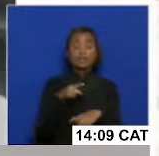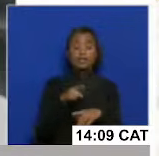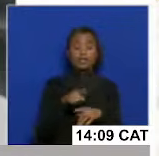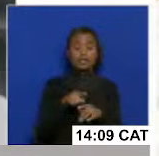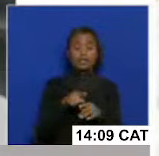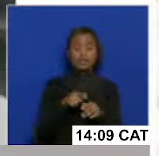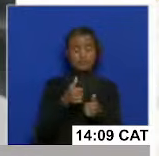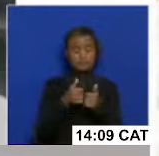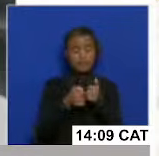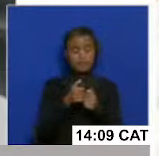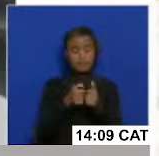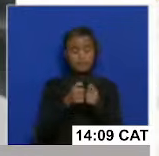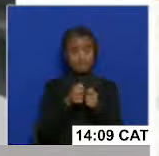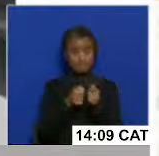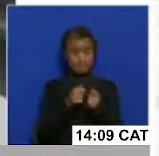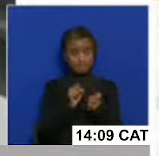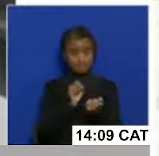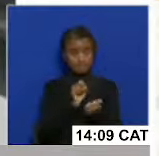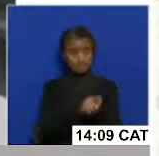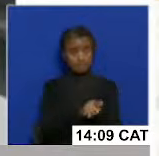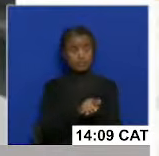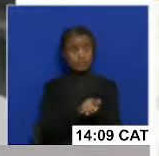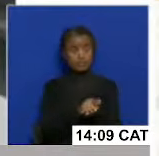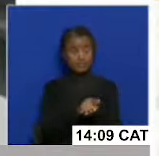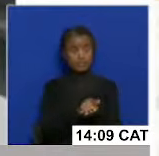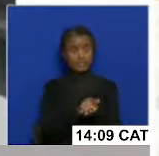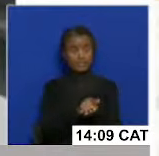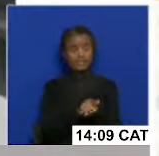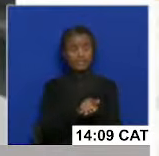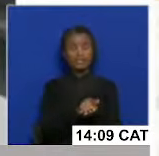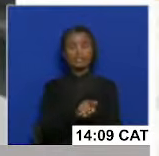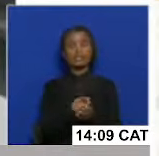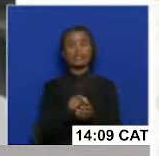Suggests. it's so different to. Please continue.